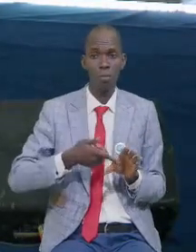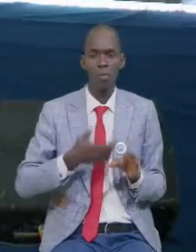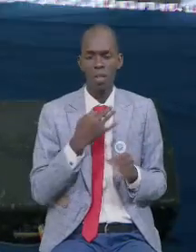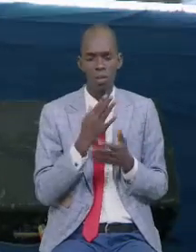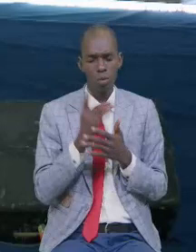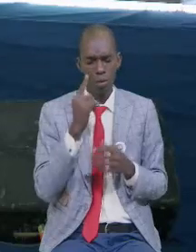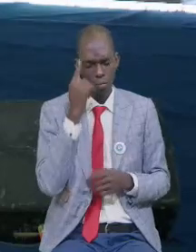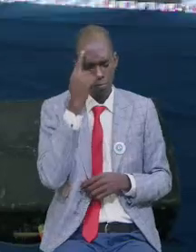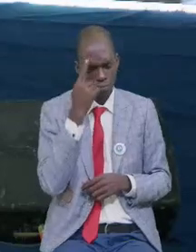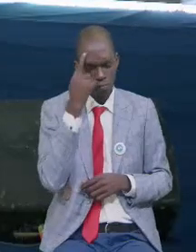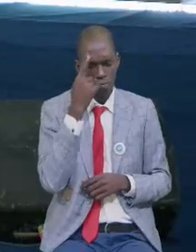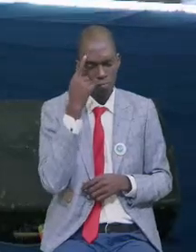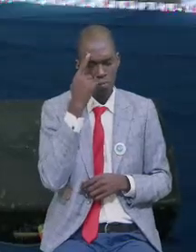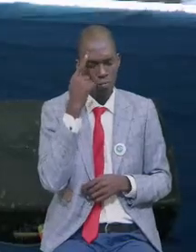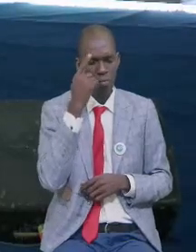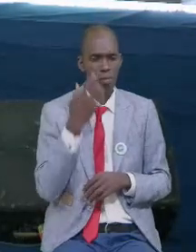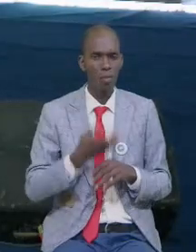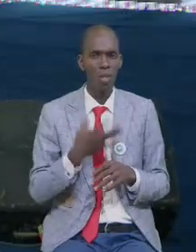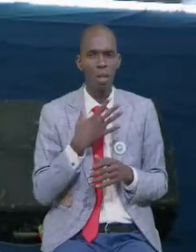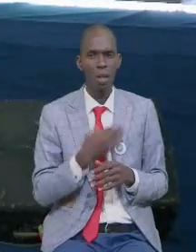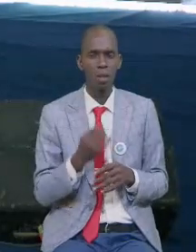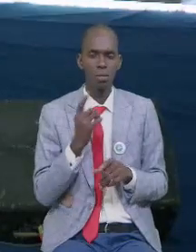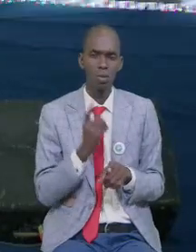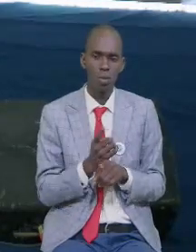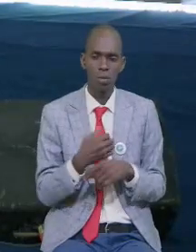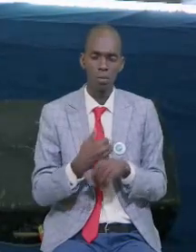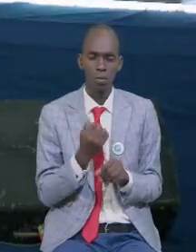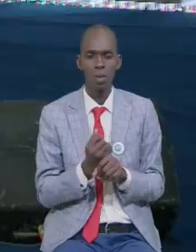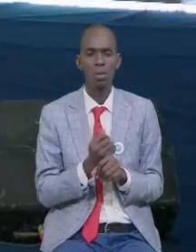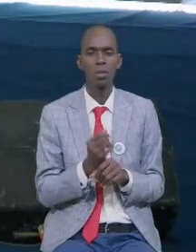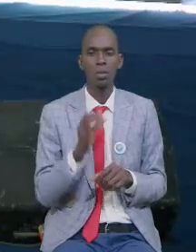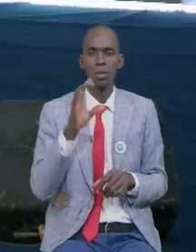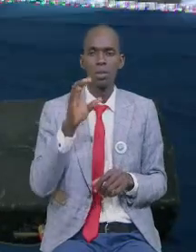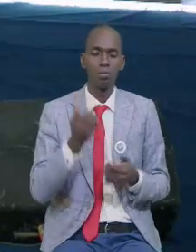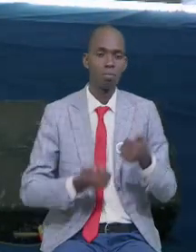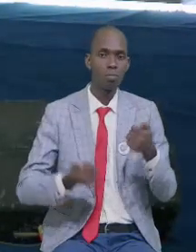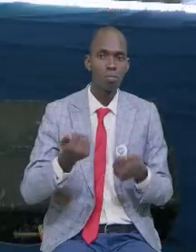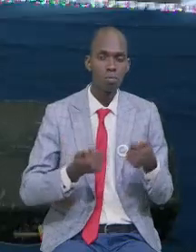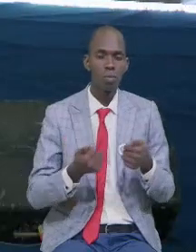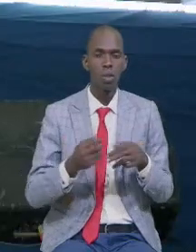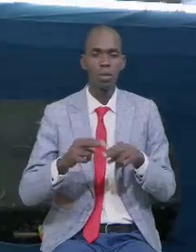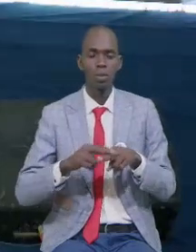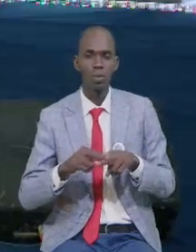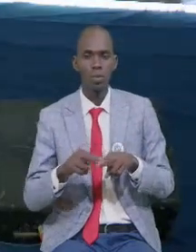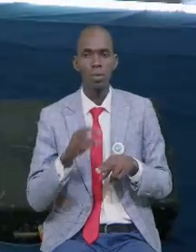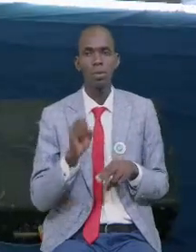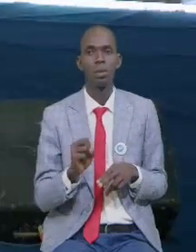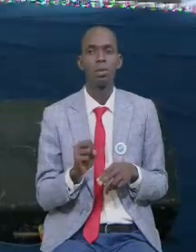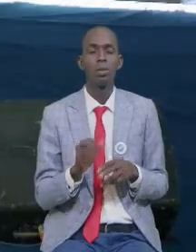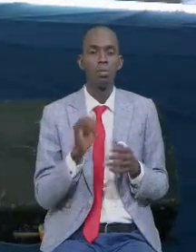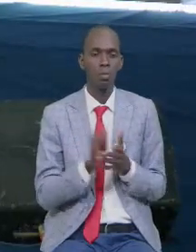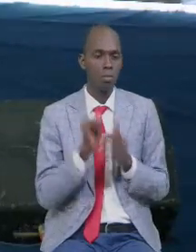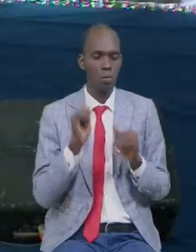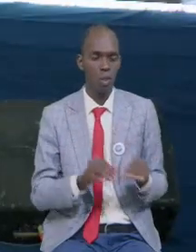somebody had vehicles, cars, lorries, trains that will move beyond